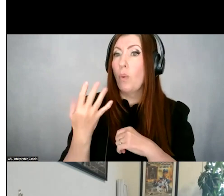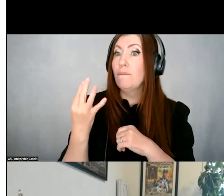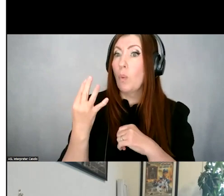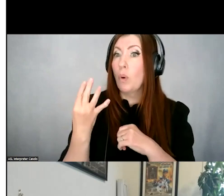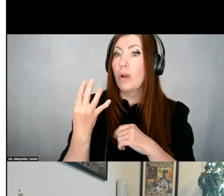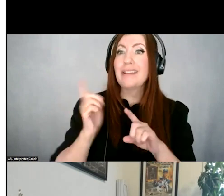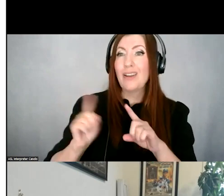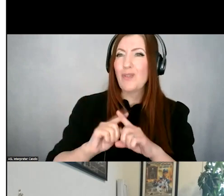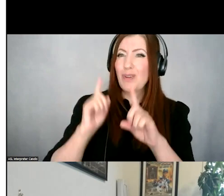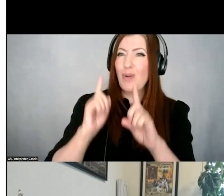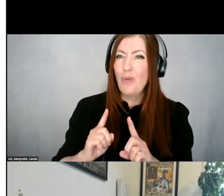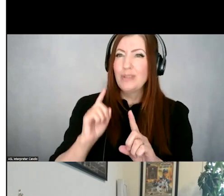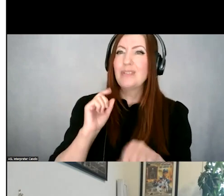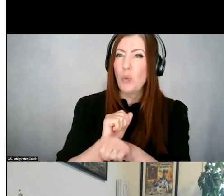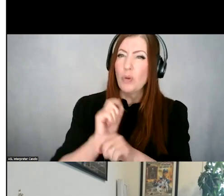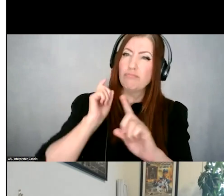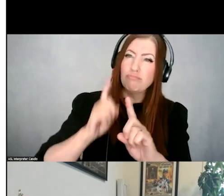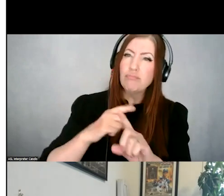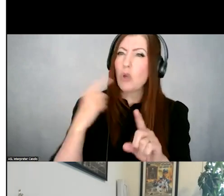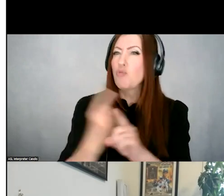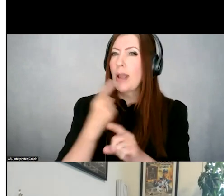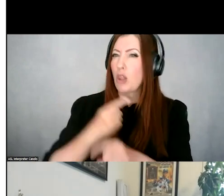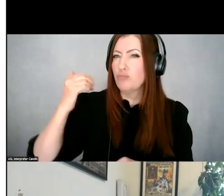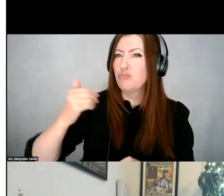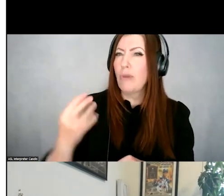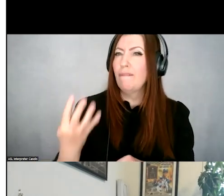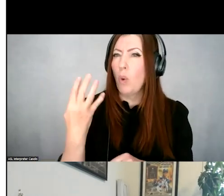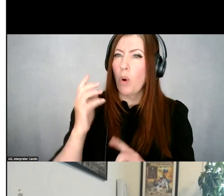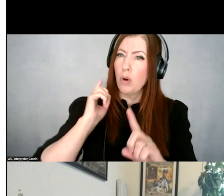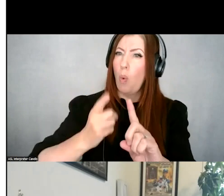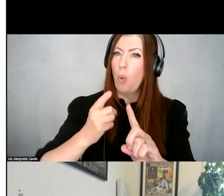work towards on a pretty regular basis here.